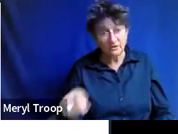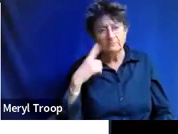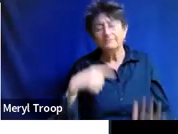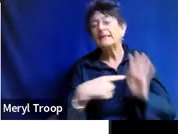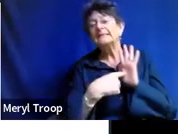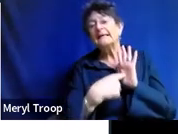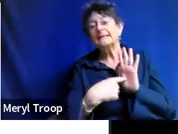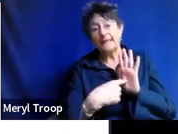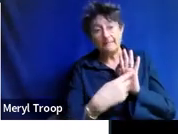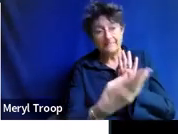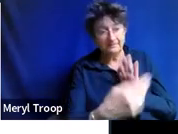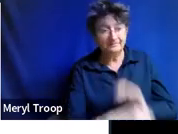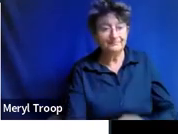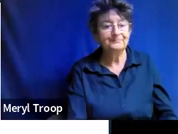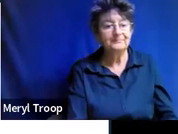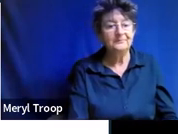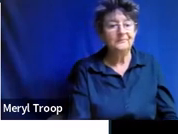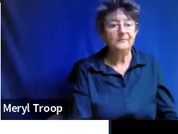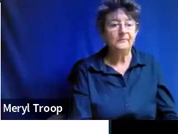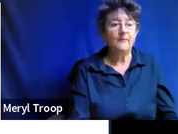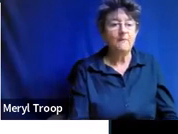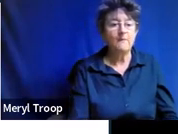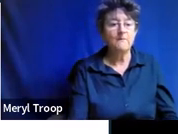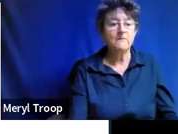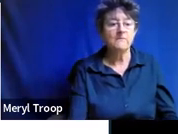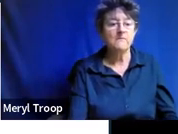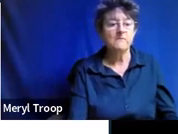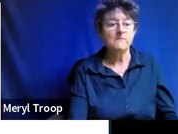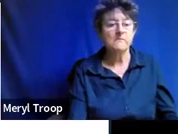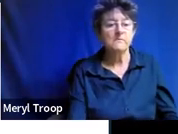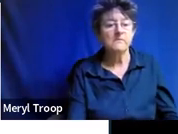what that might look like.